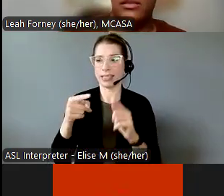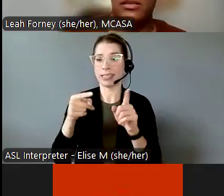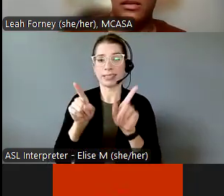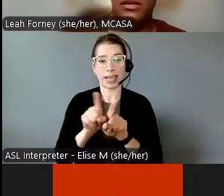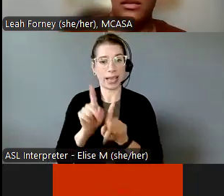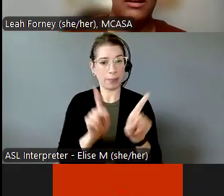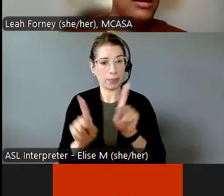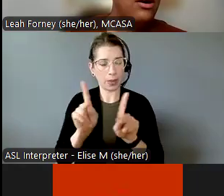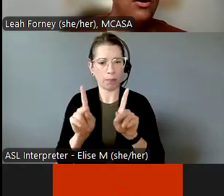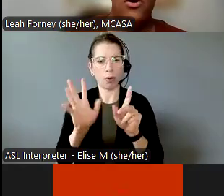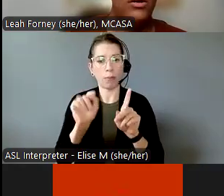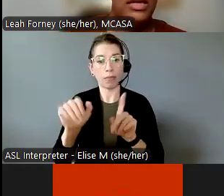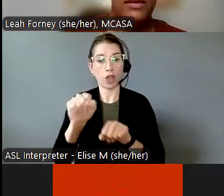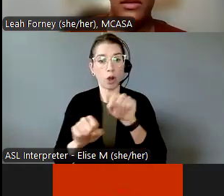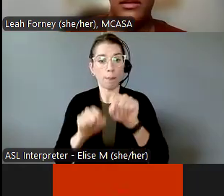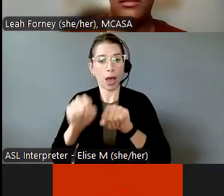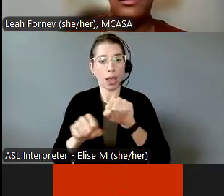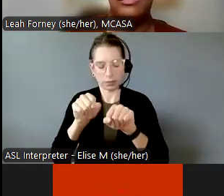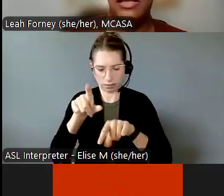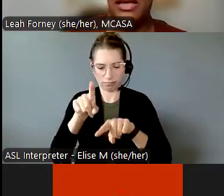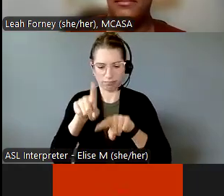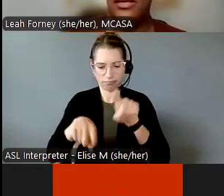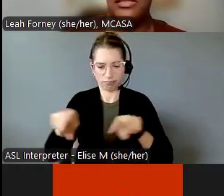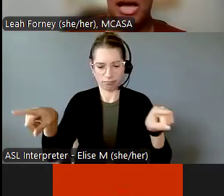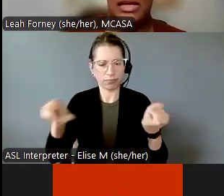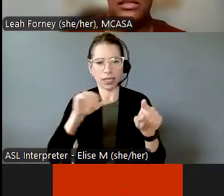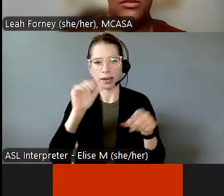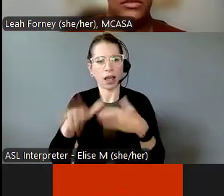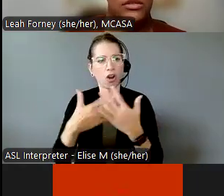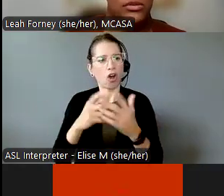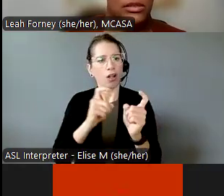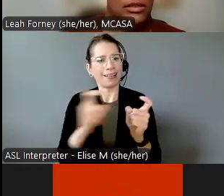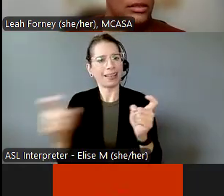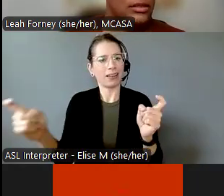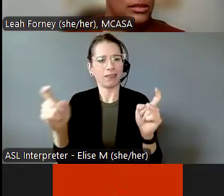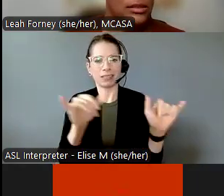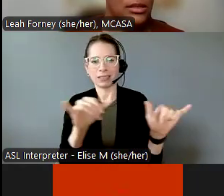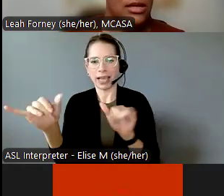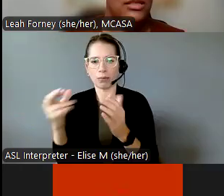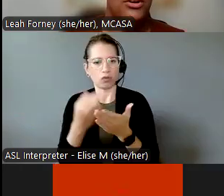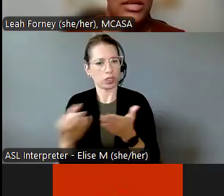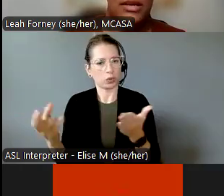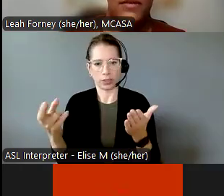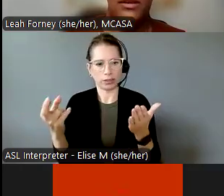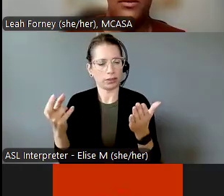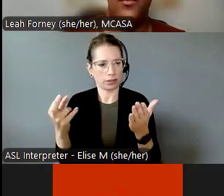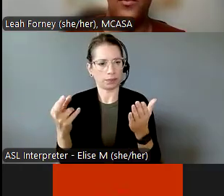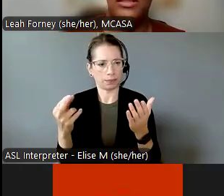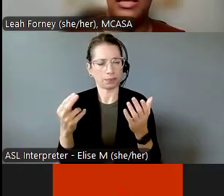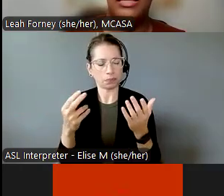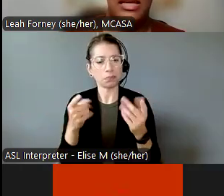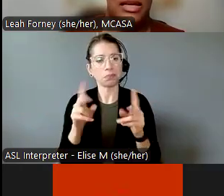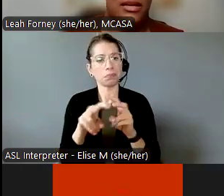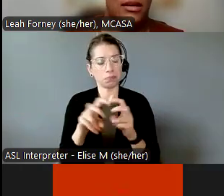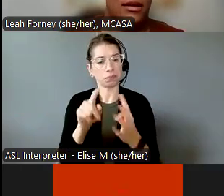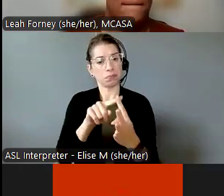bikes. They're not all given the same exact resources. They're given what